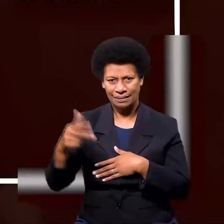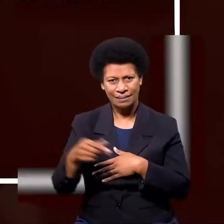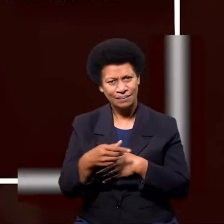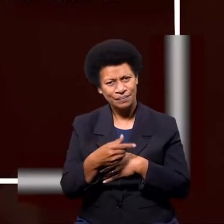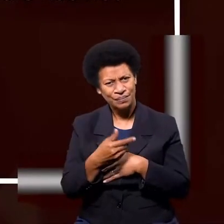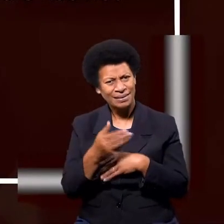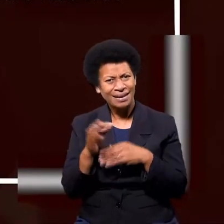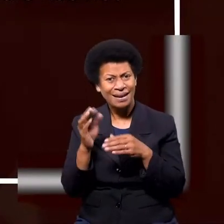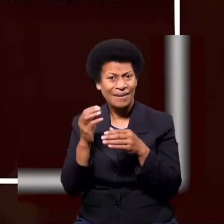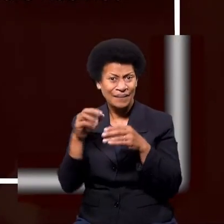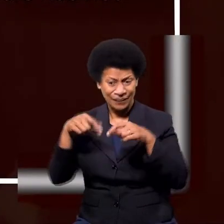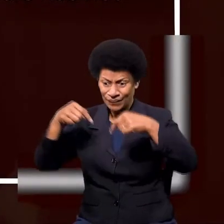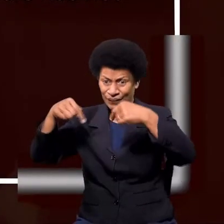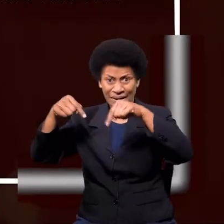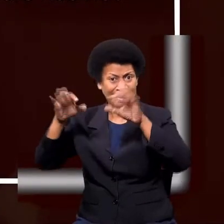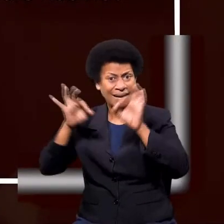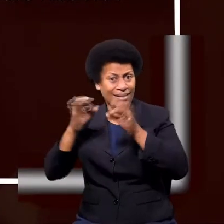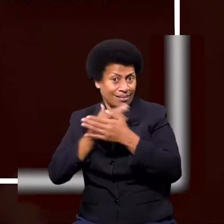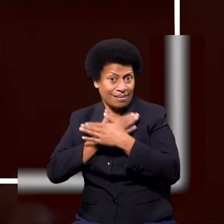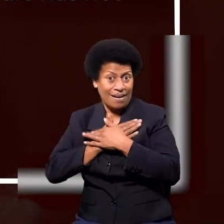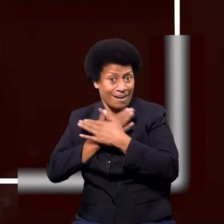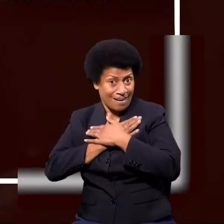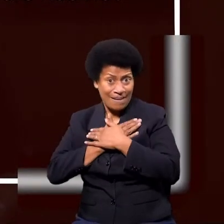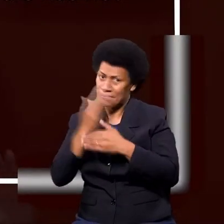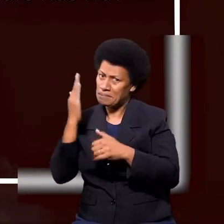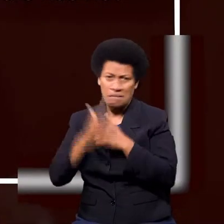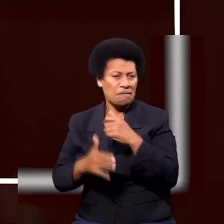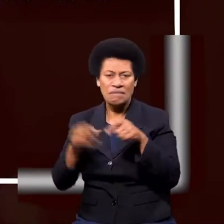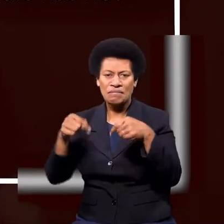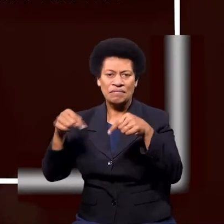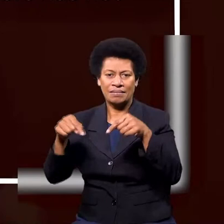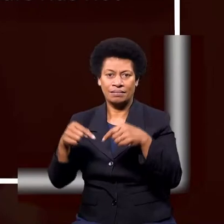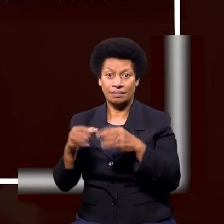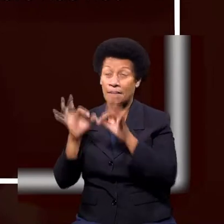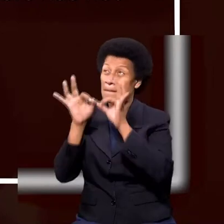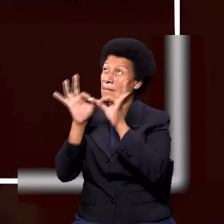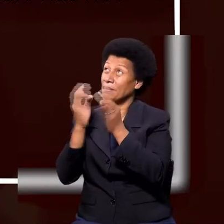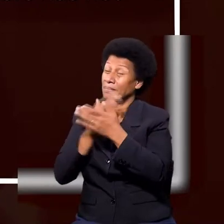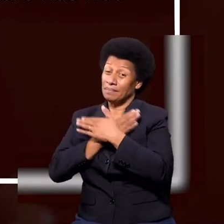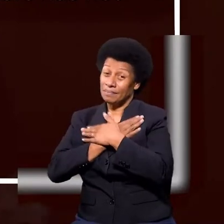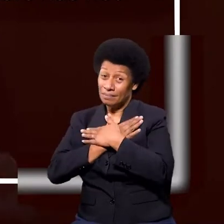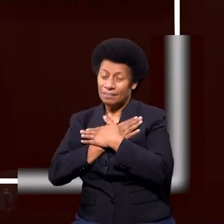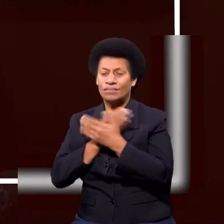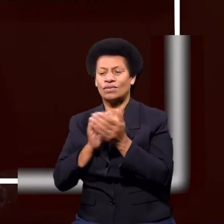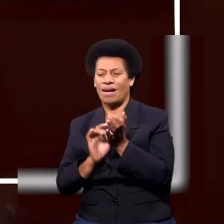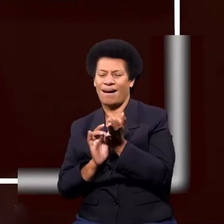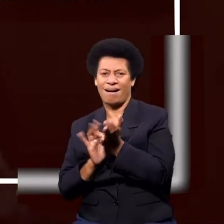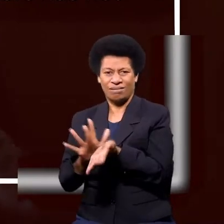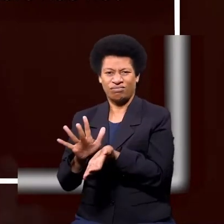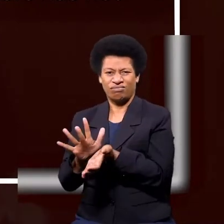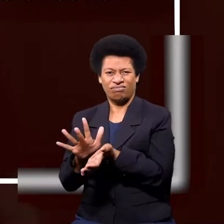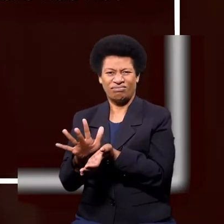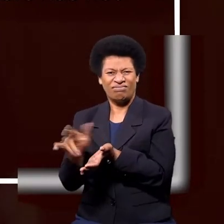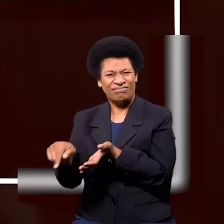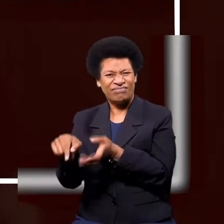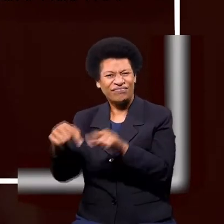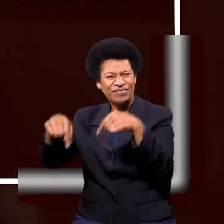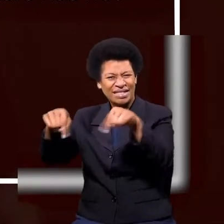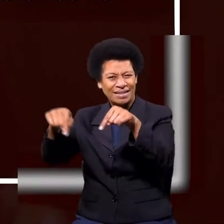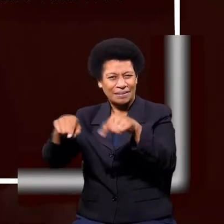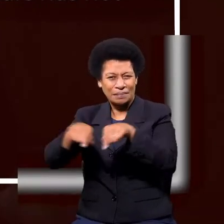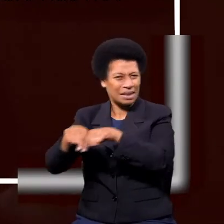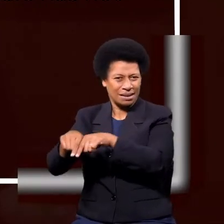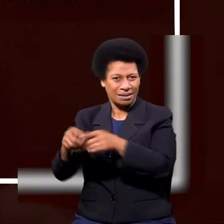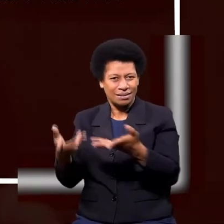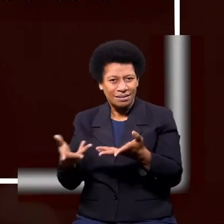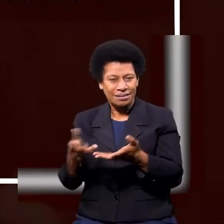no fear in love, but perfect love casts out fear because fear involves torment.